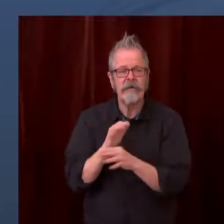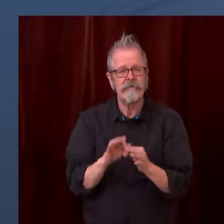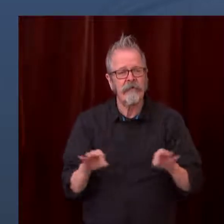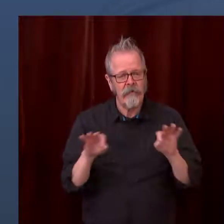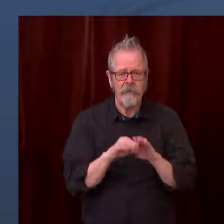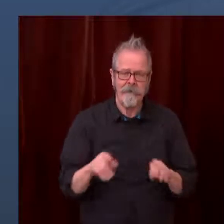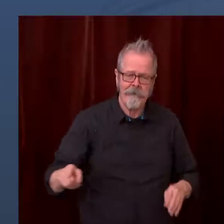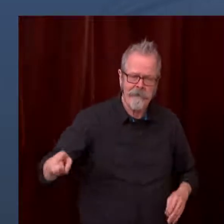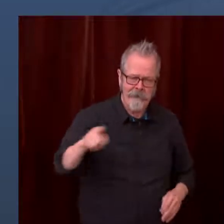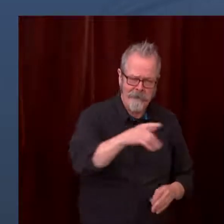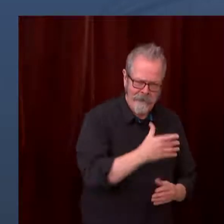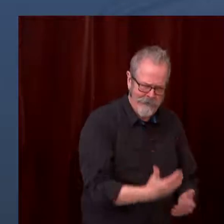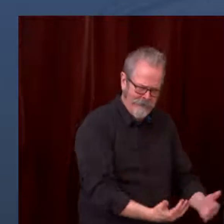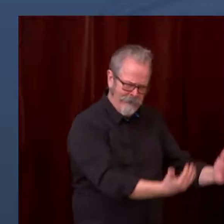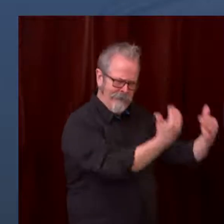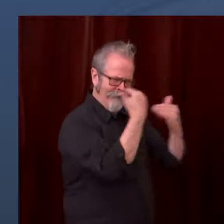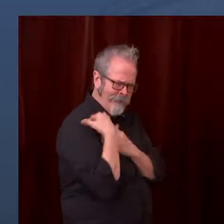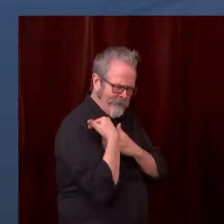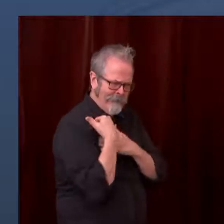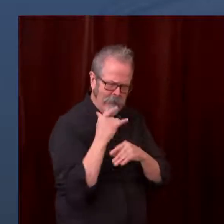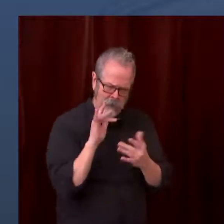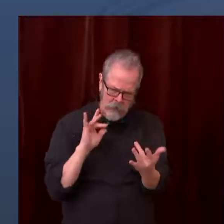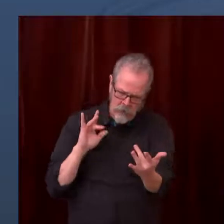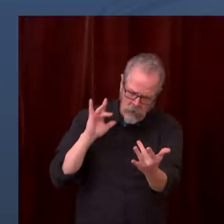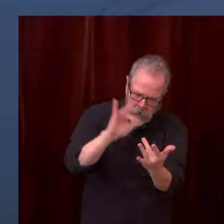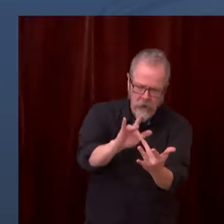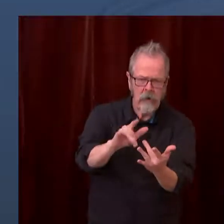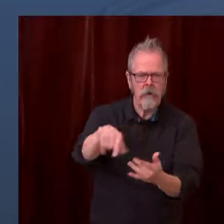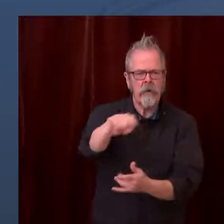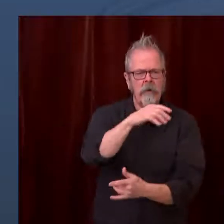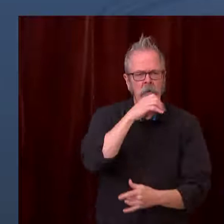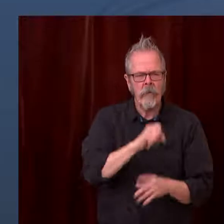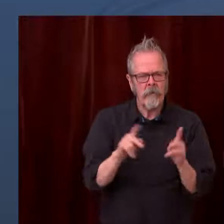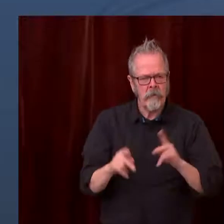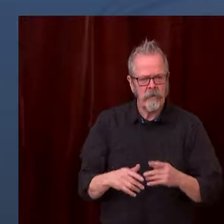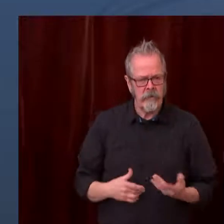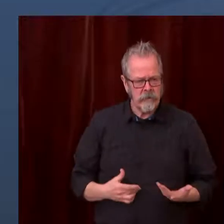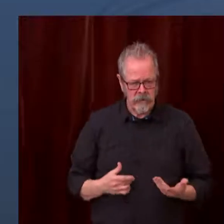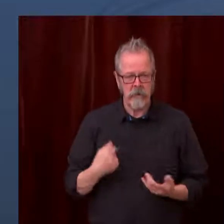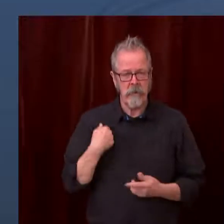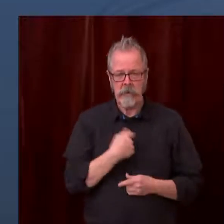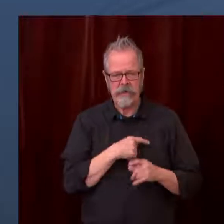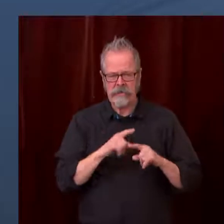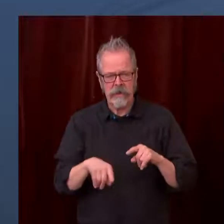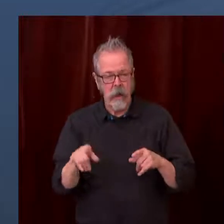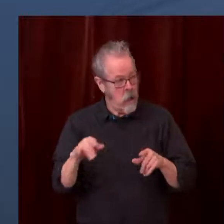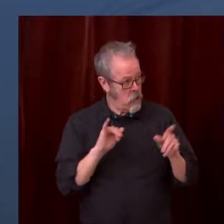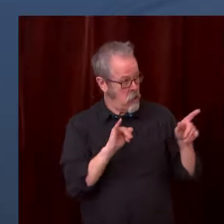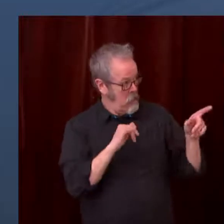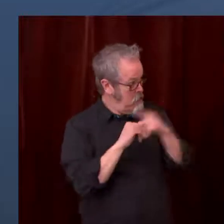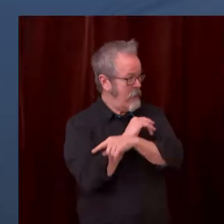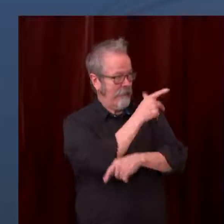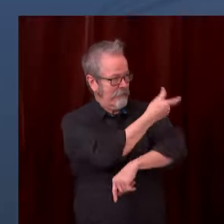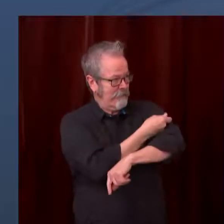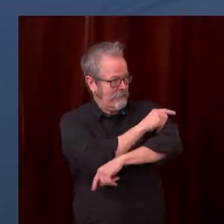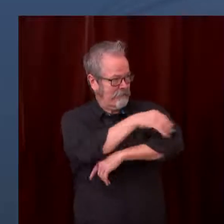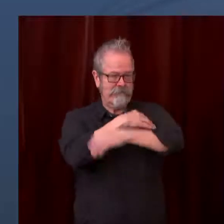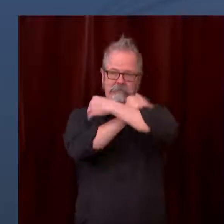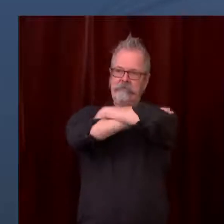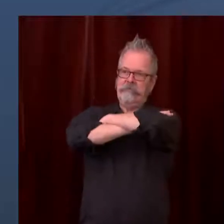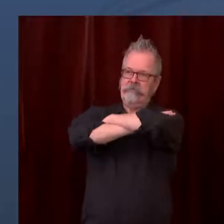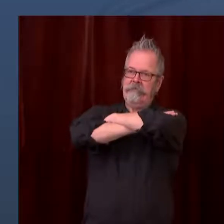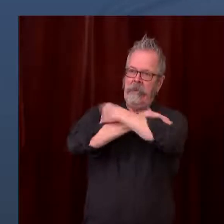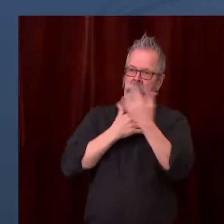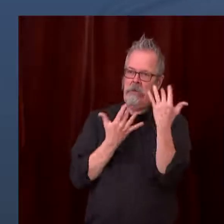also in the mix. And so there are a lot of things that we're doing, there are a lot of things that we have done, and there are a lot of things that we are going to continue